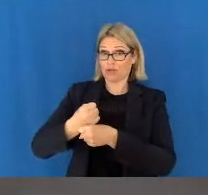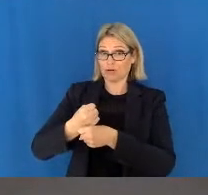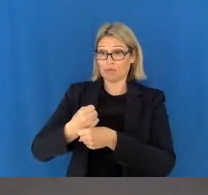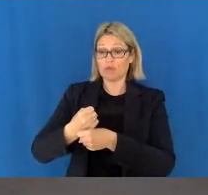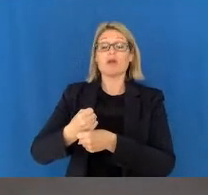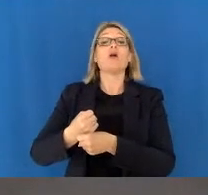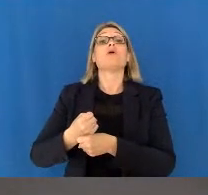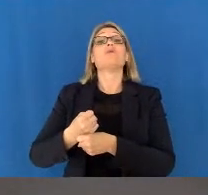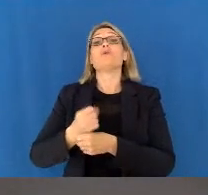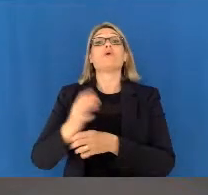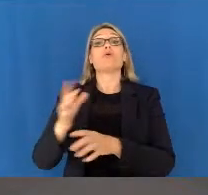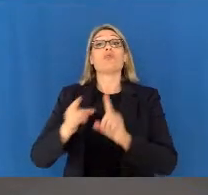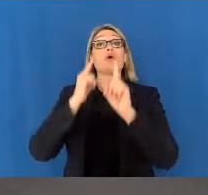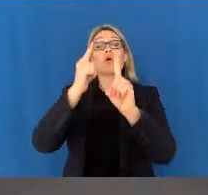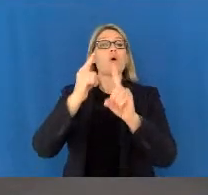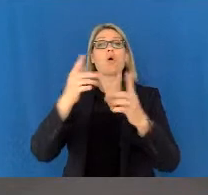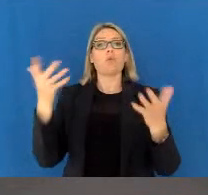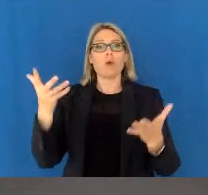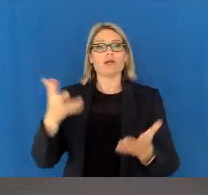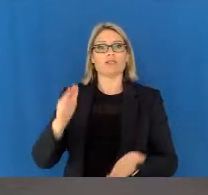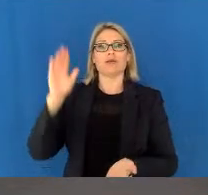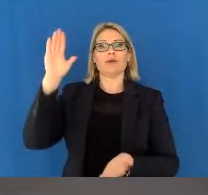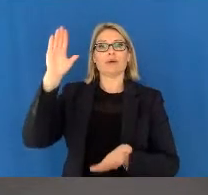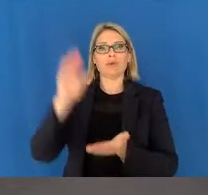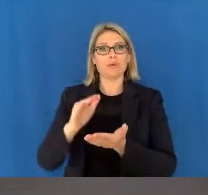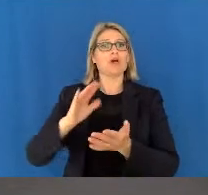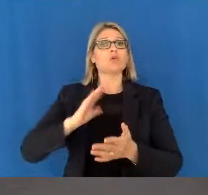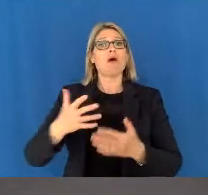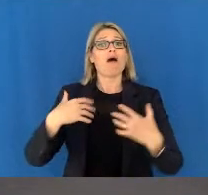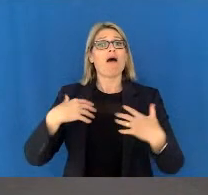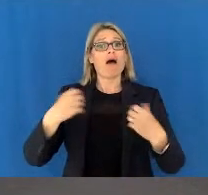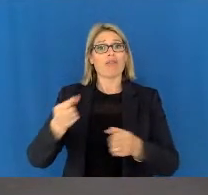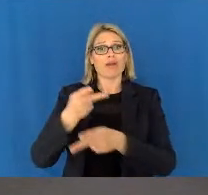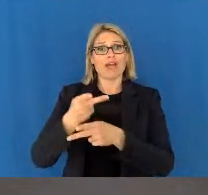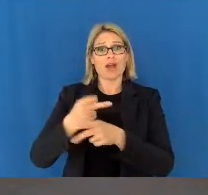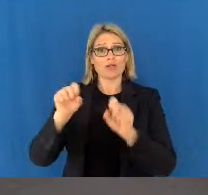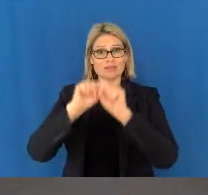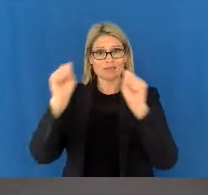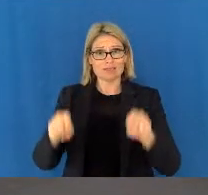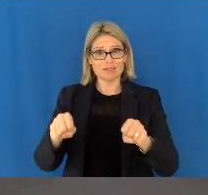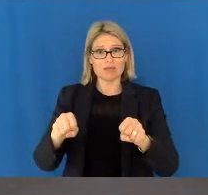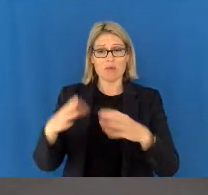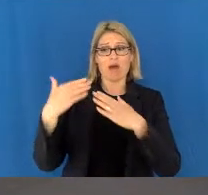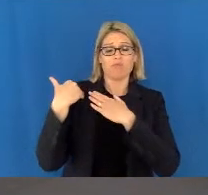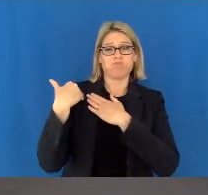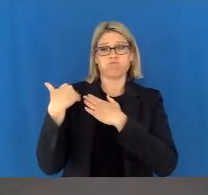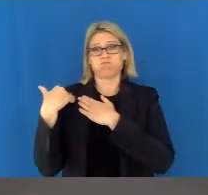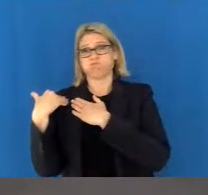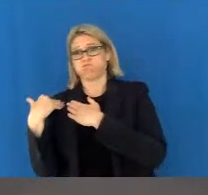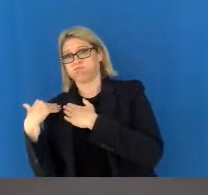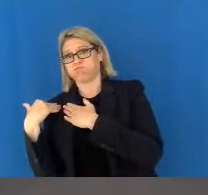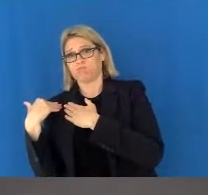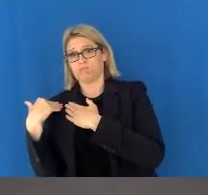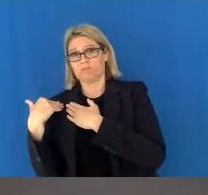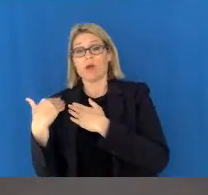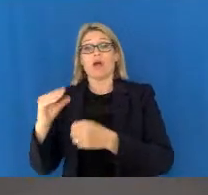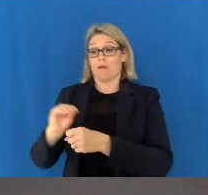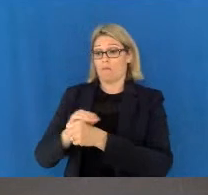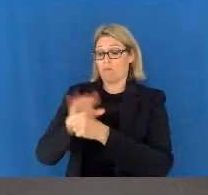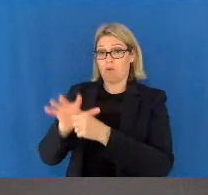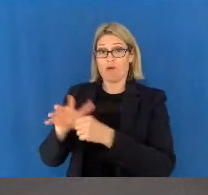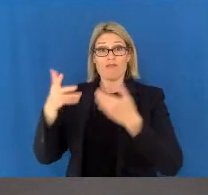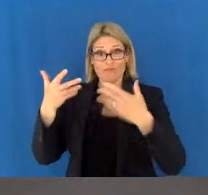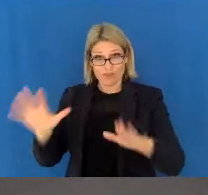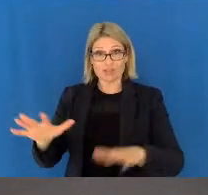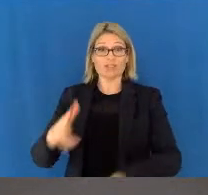of reducing the risks to our healthcare system. And really throughout the pandemic, and even after once everybody is vaccinated, that will